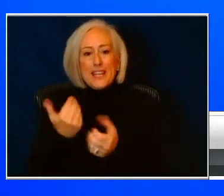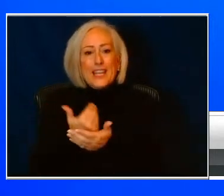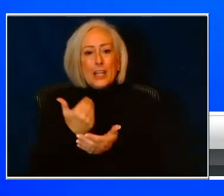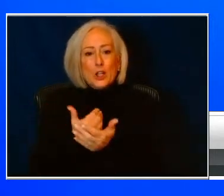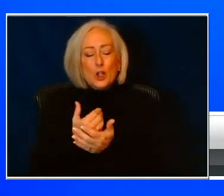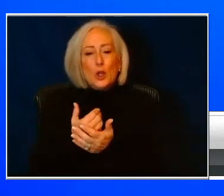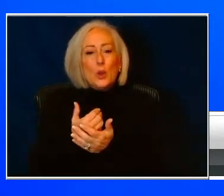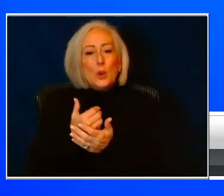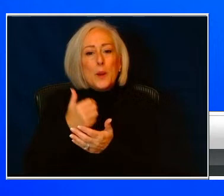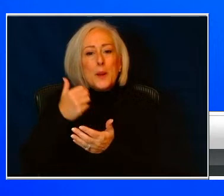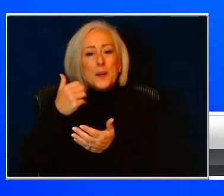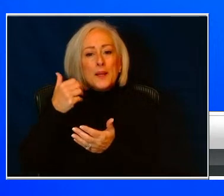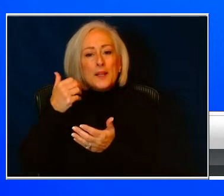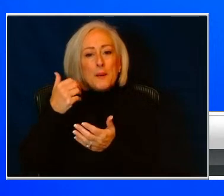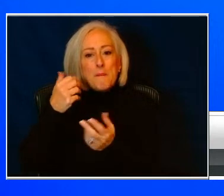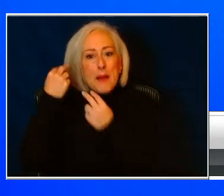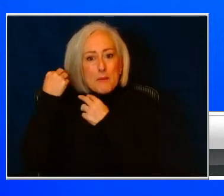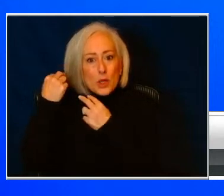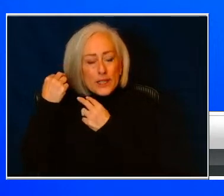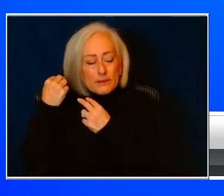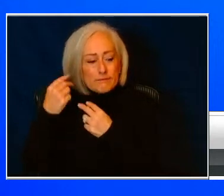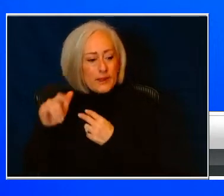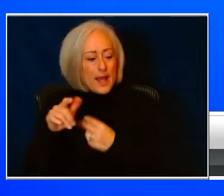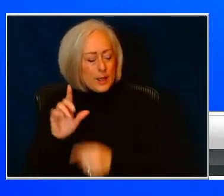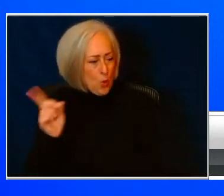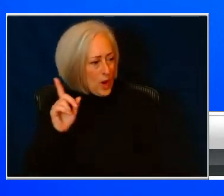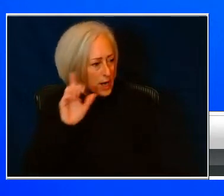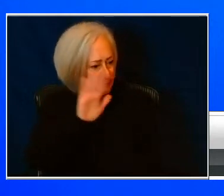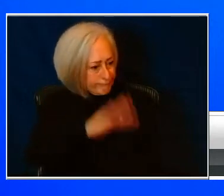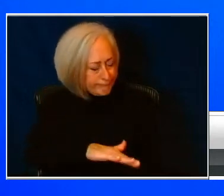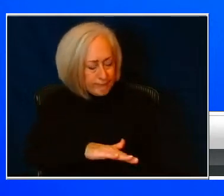something and you forget. So the making memories